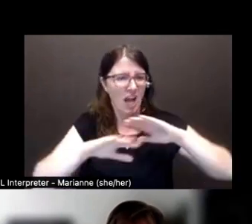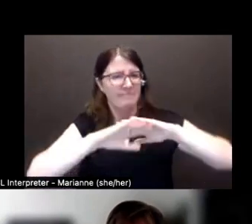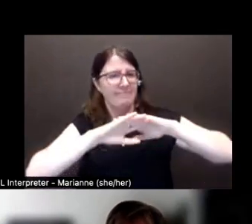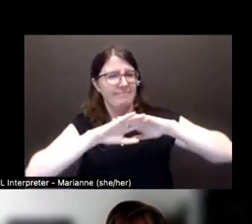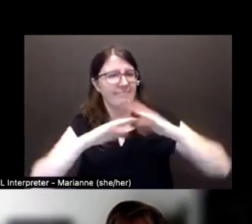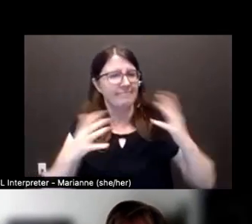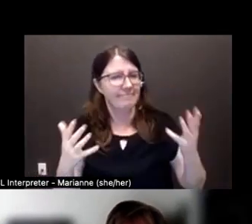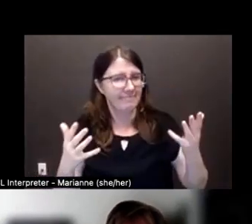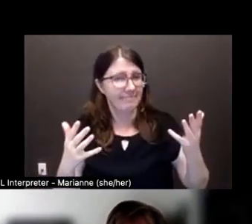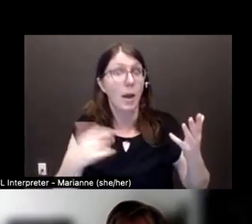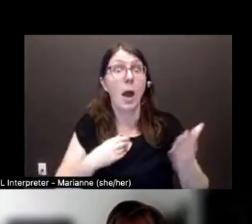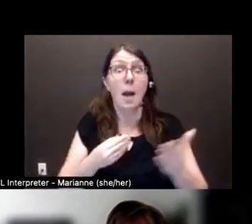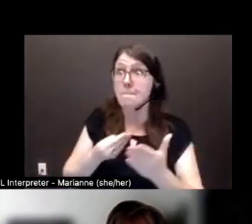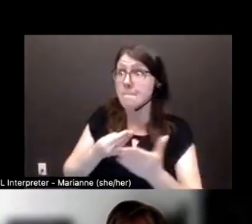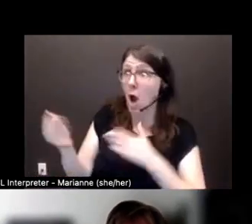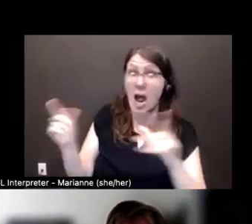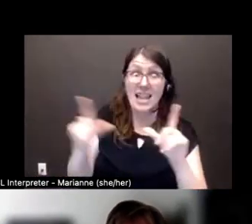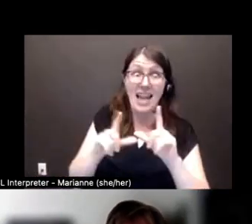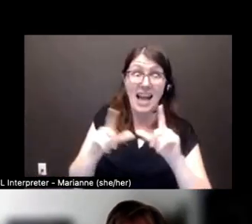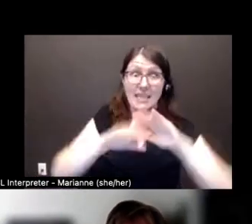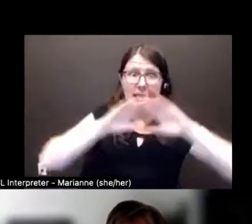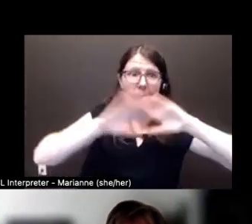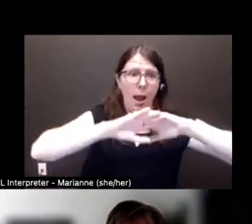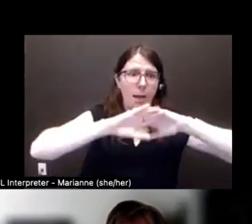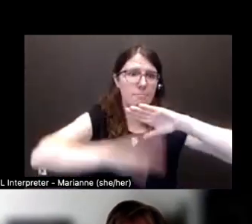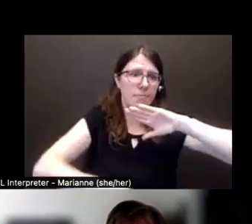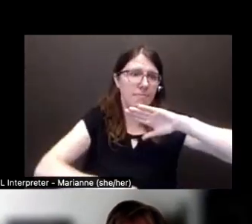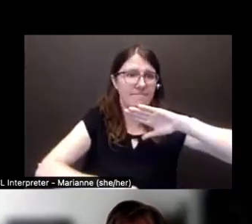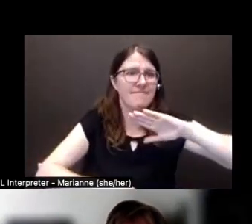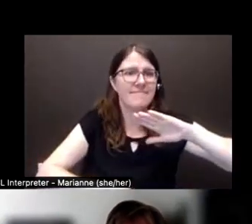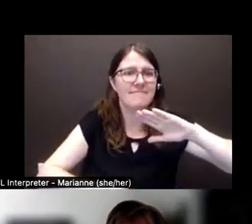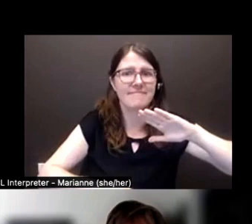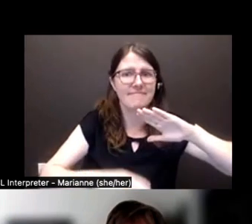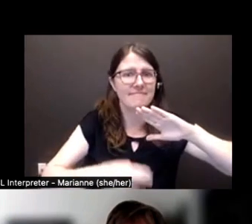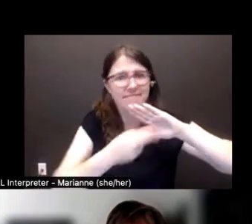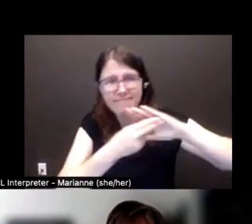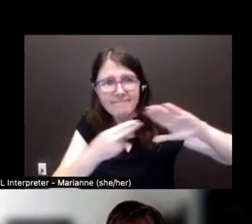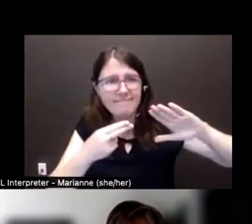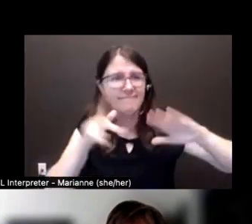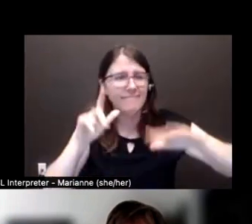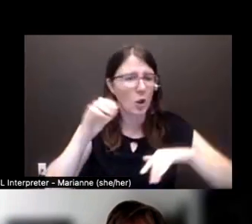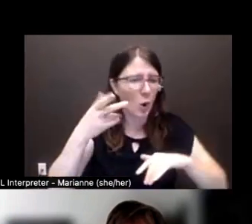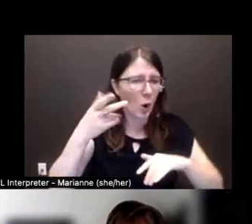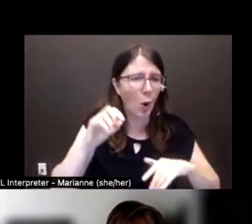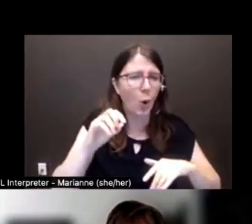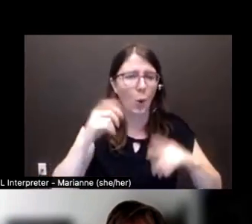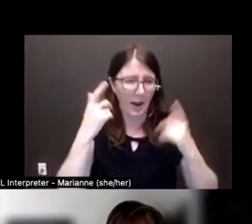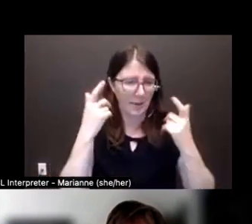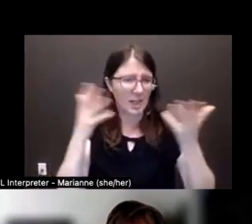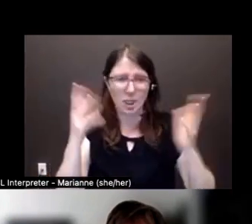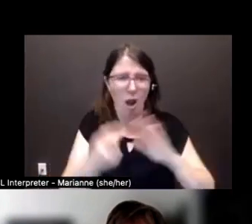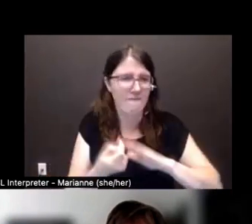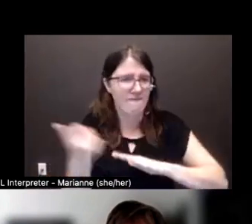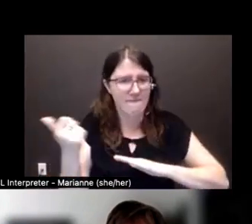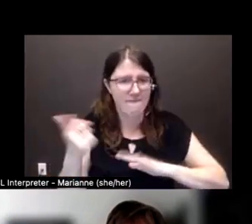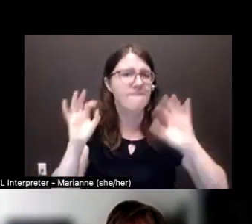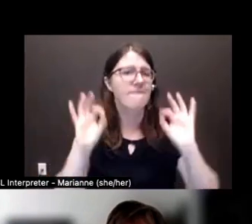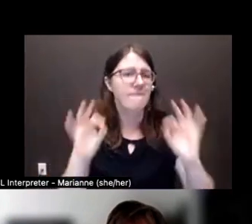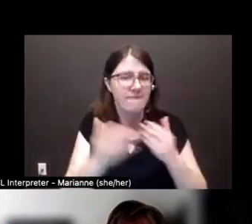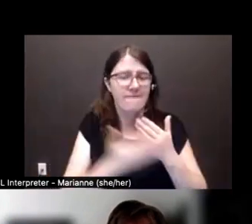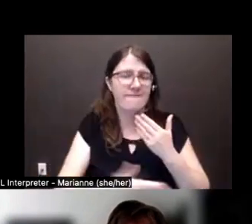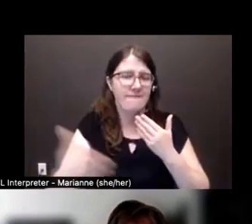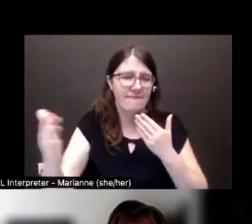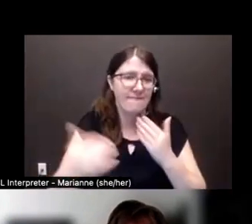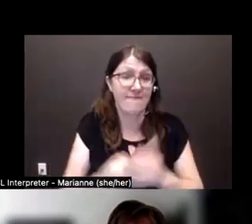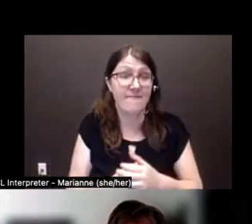watermark disappeared. So we were able to upload it, and so whatever we tested and practiced, it wasn't a waste